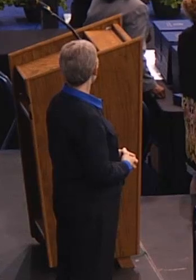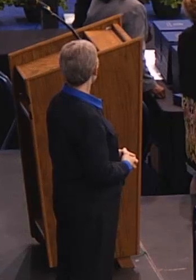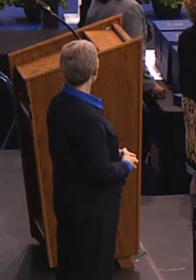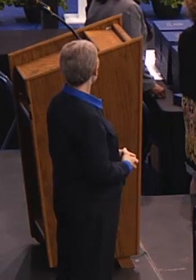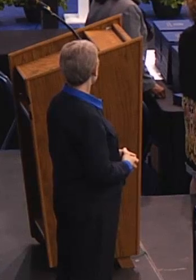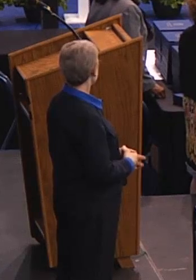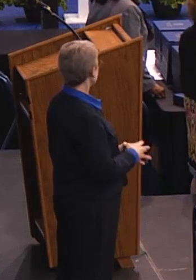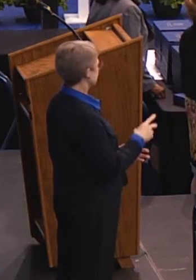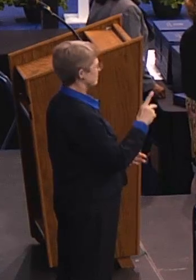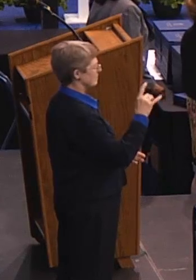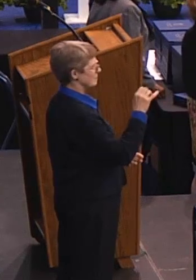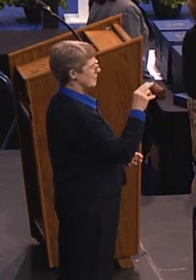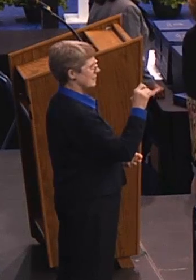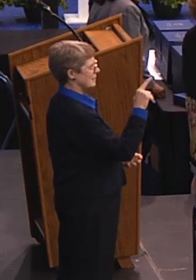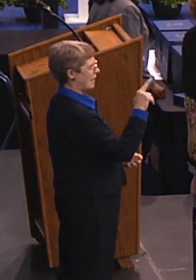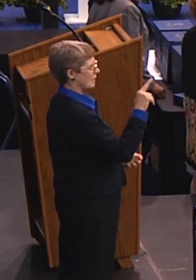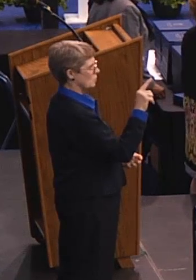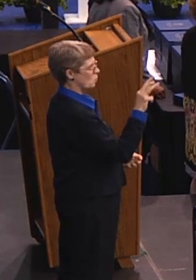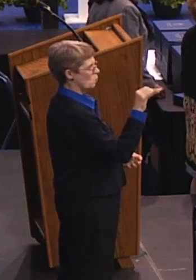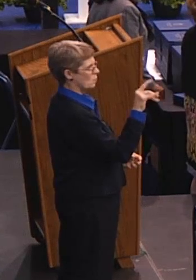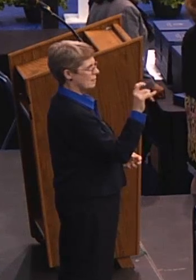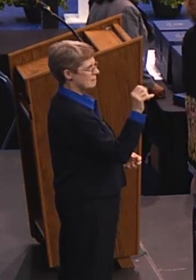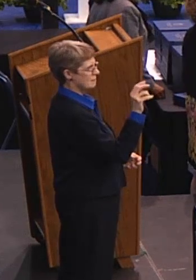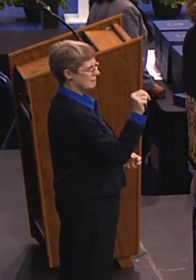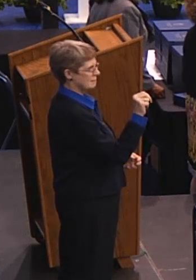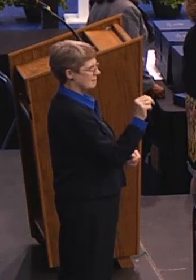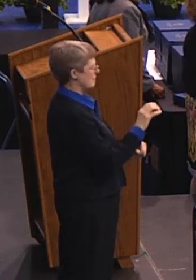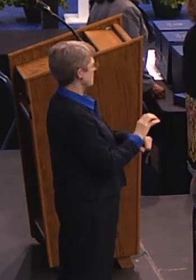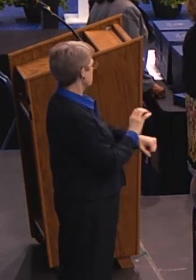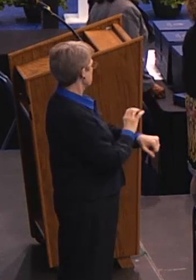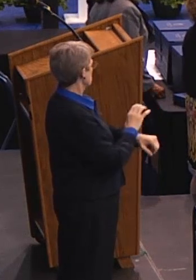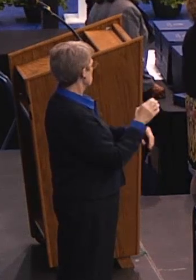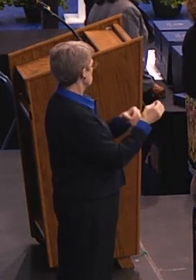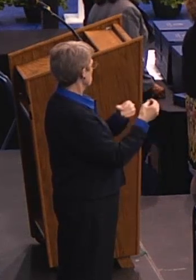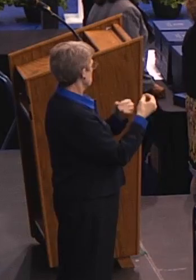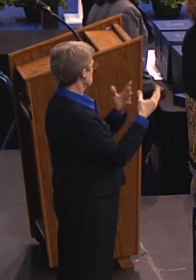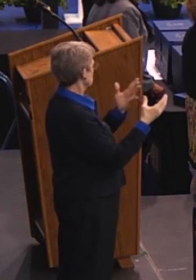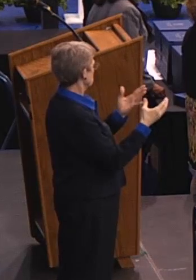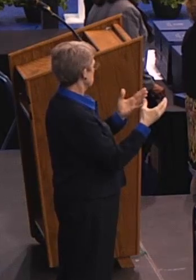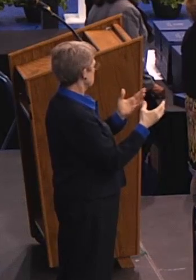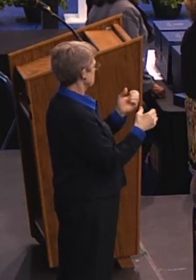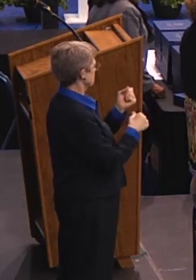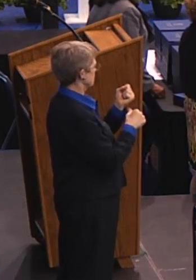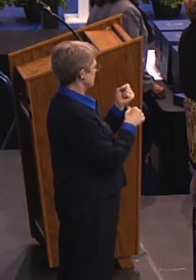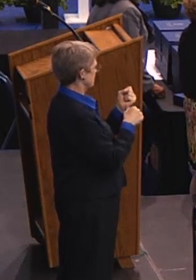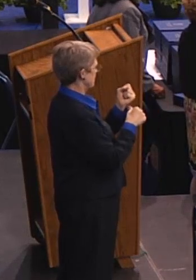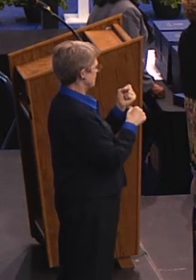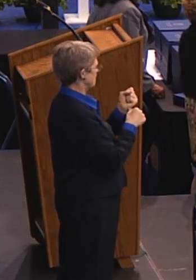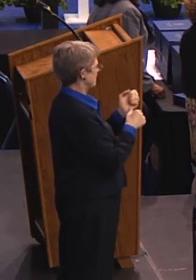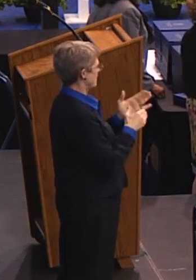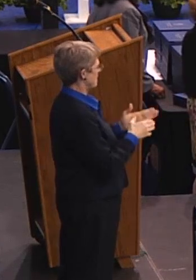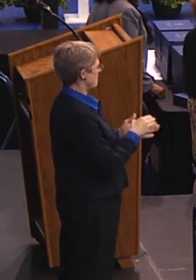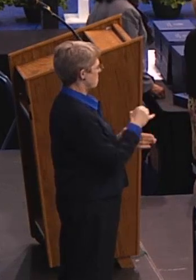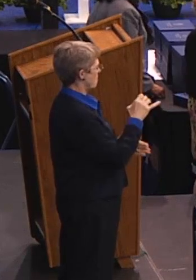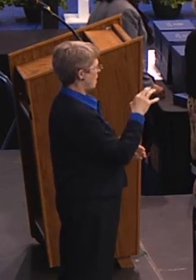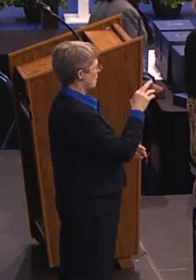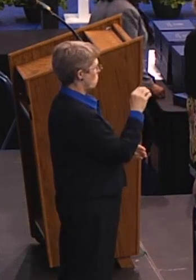That's Daniel Reed Wilson, computer information systems, microcomputer